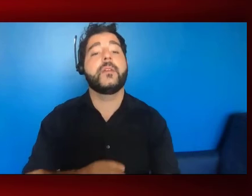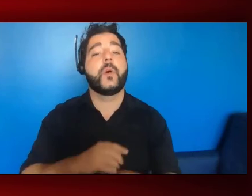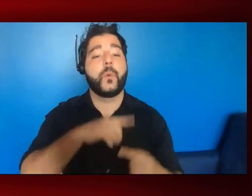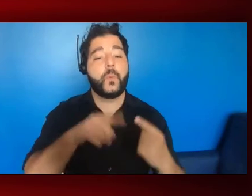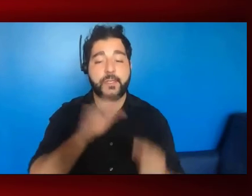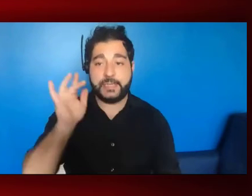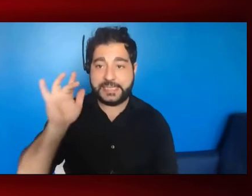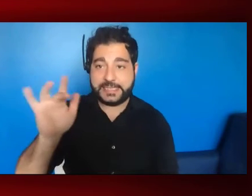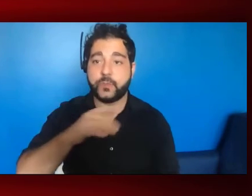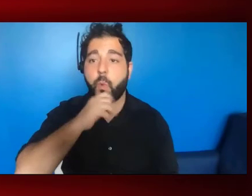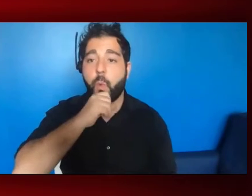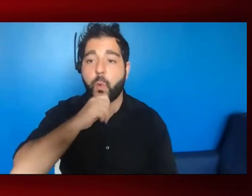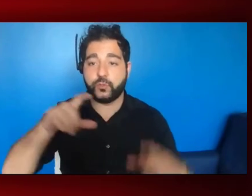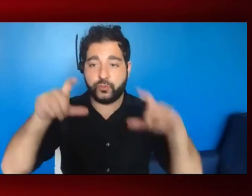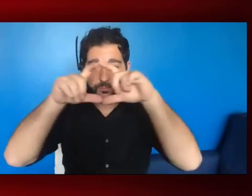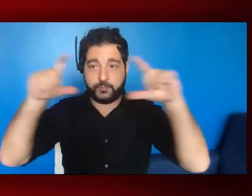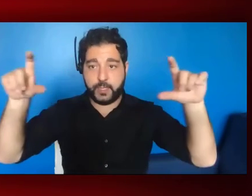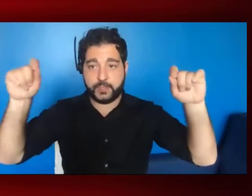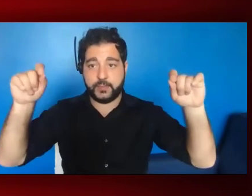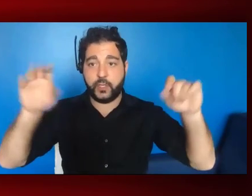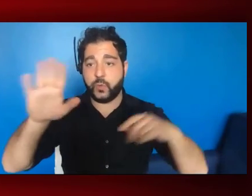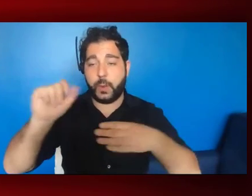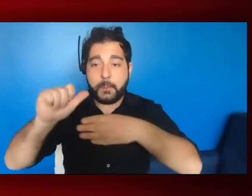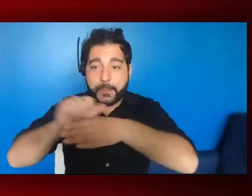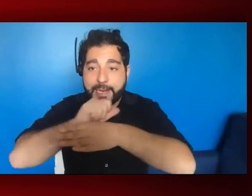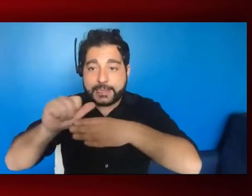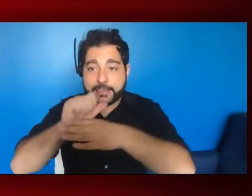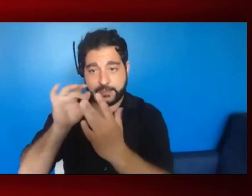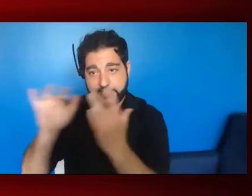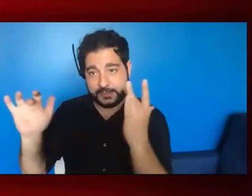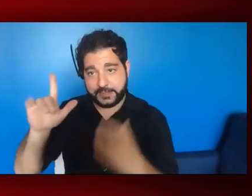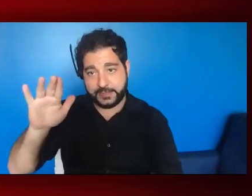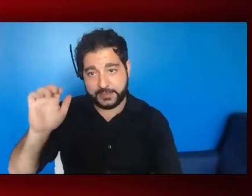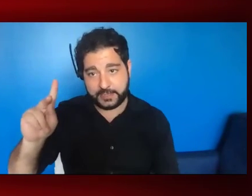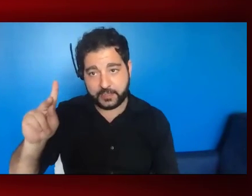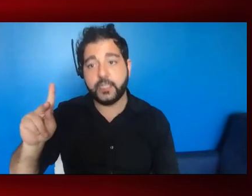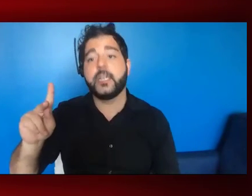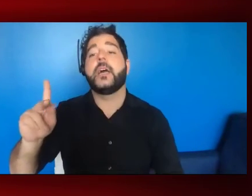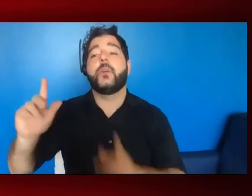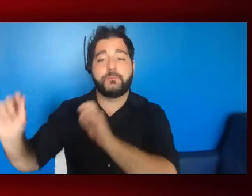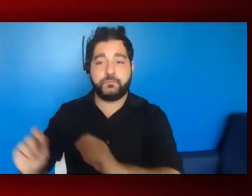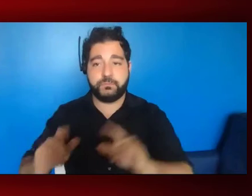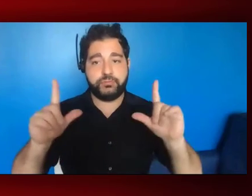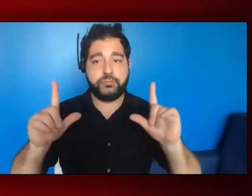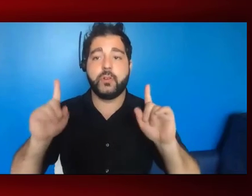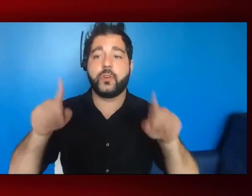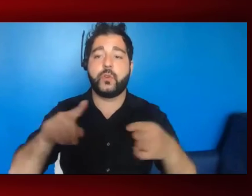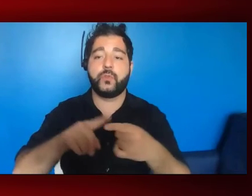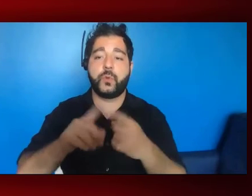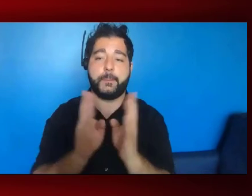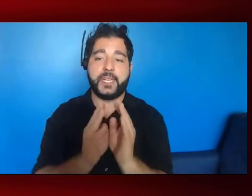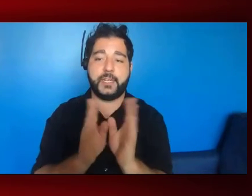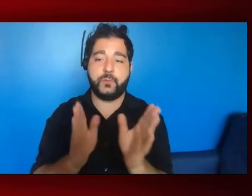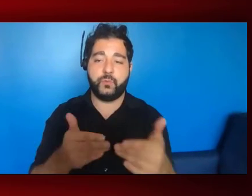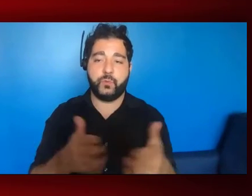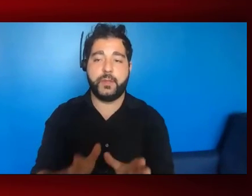the orange box, your practice link, it will take you right to the GoToMeeting room that is the practice